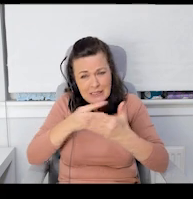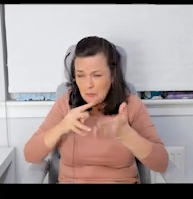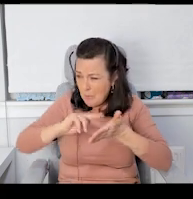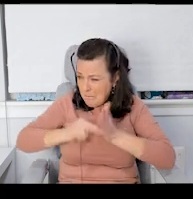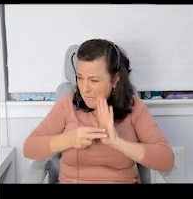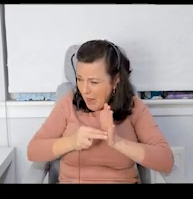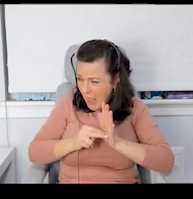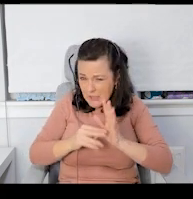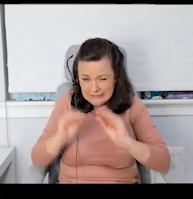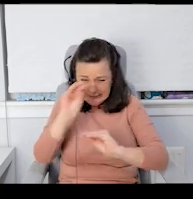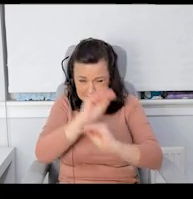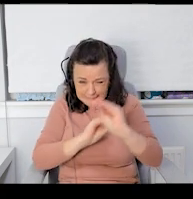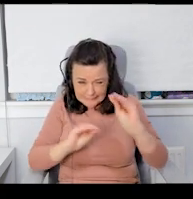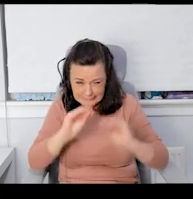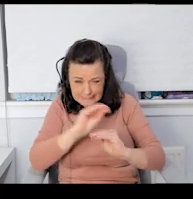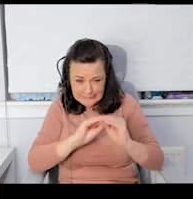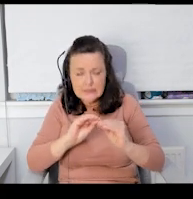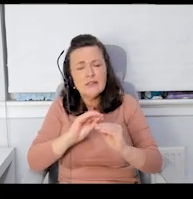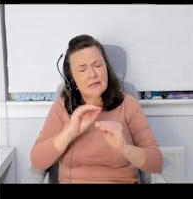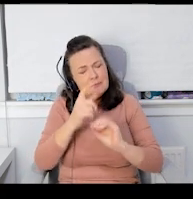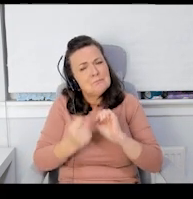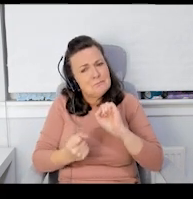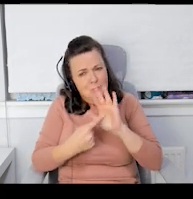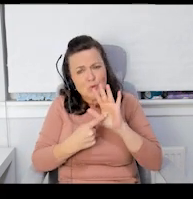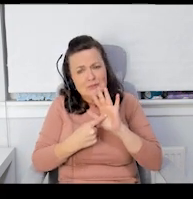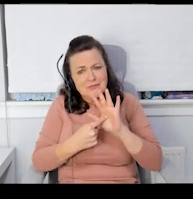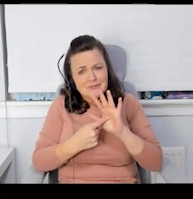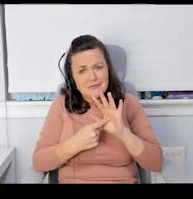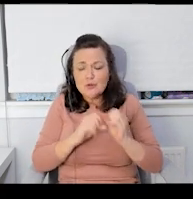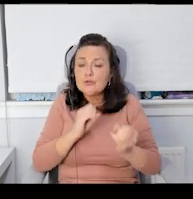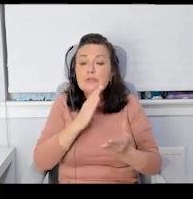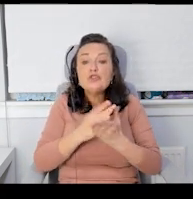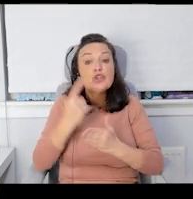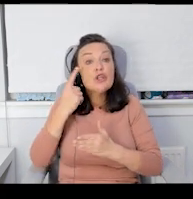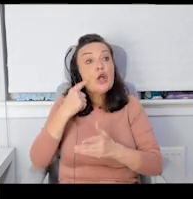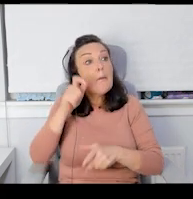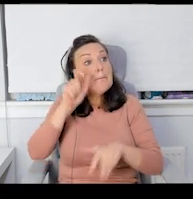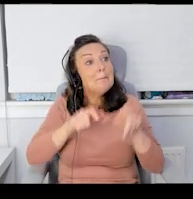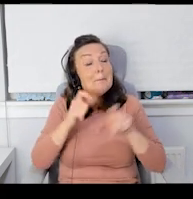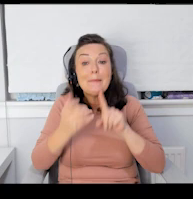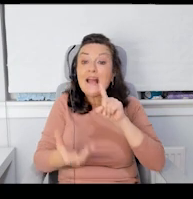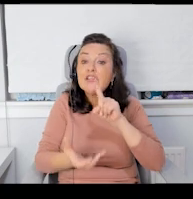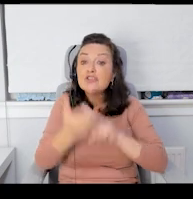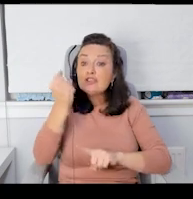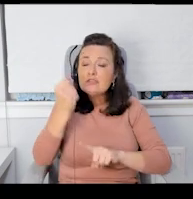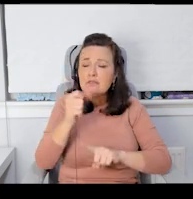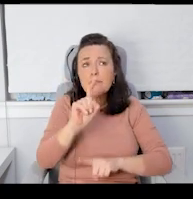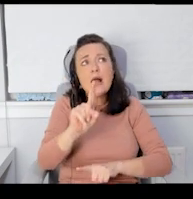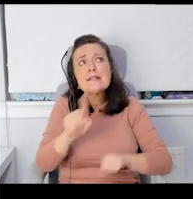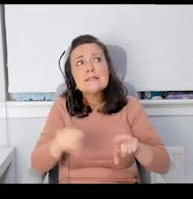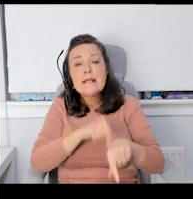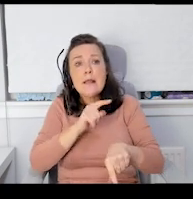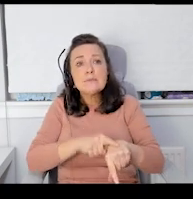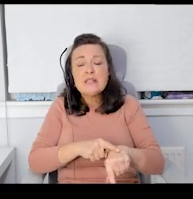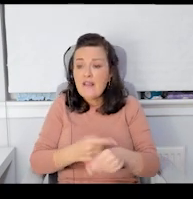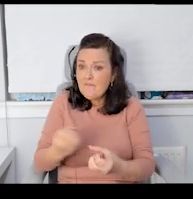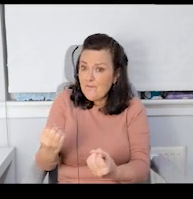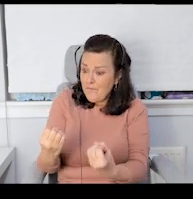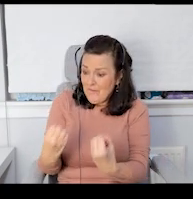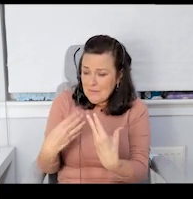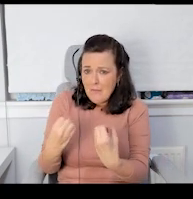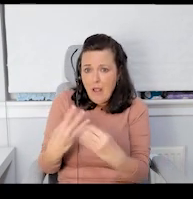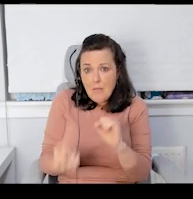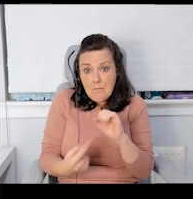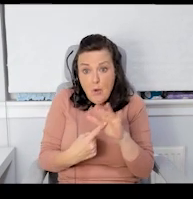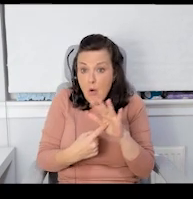crucial to make sure young people achieve in all their subjects. And I think just that constant feedback. I see the